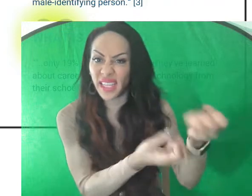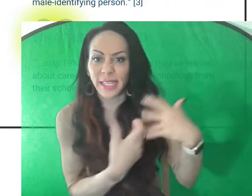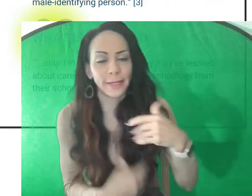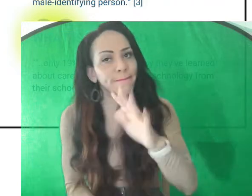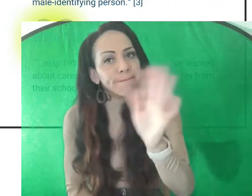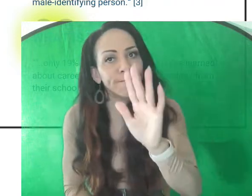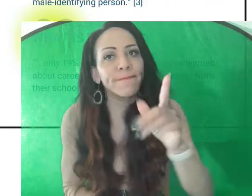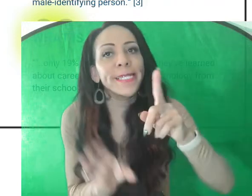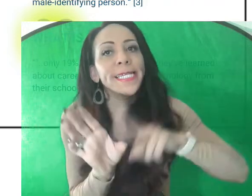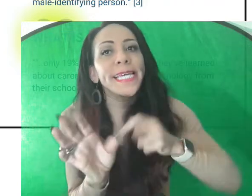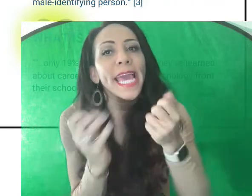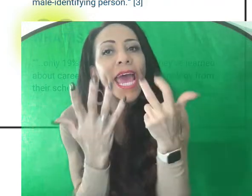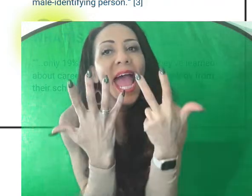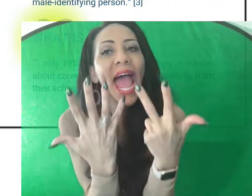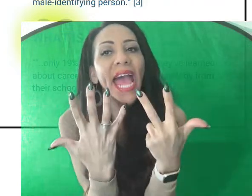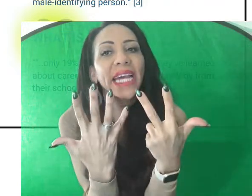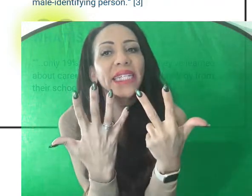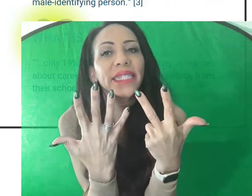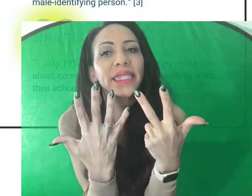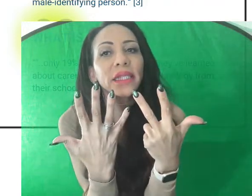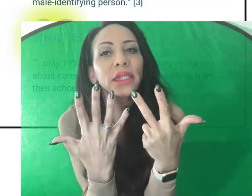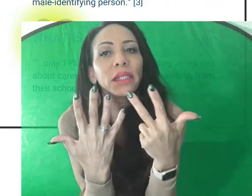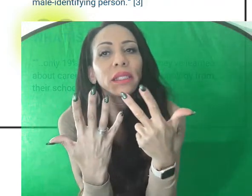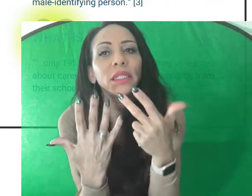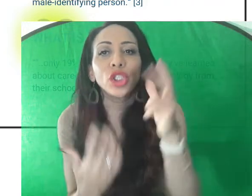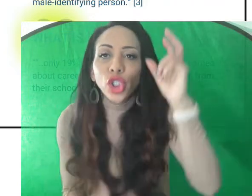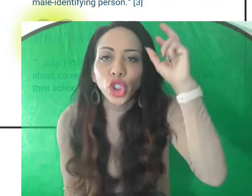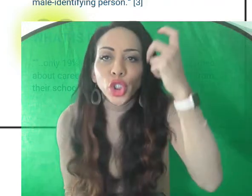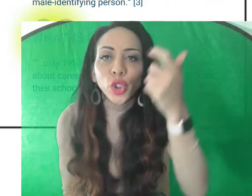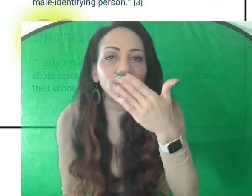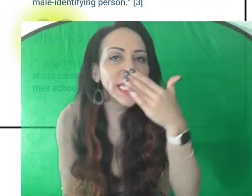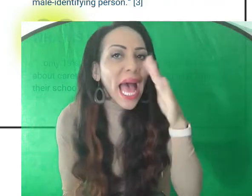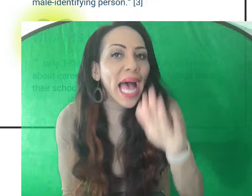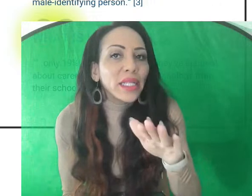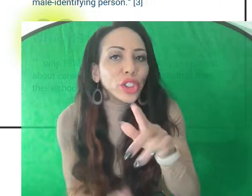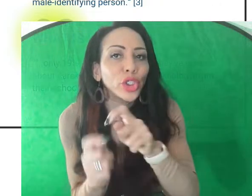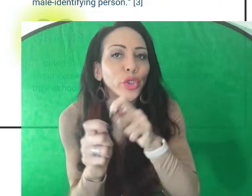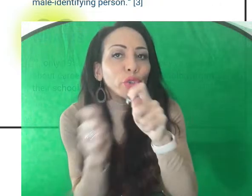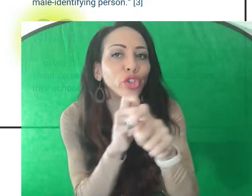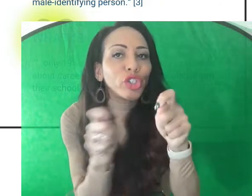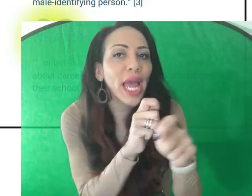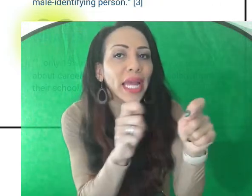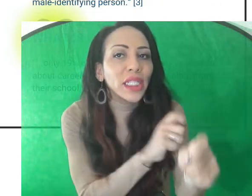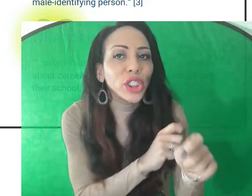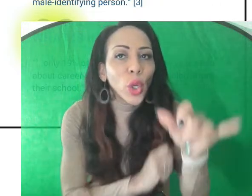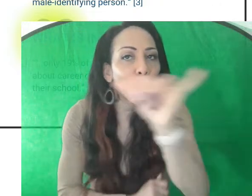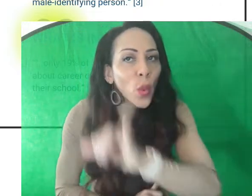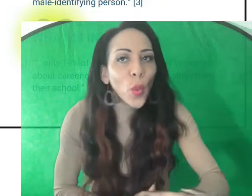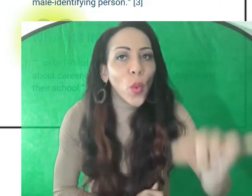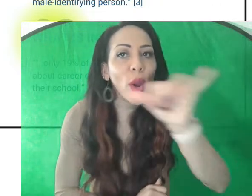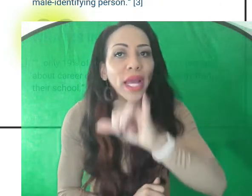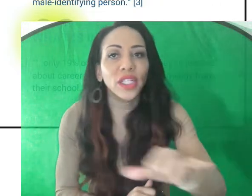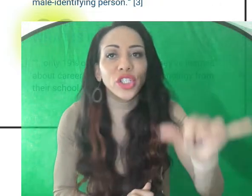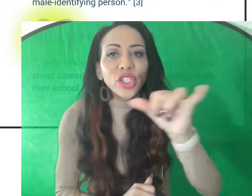start to really develop this attitude. It really changes at that point. So yeah, that was really interesting.